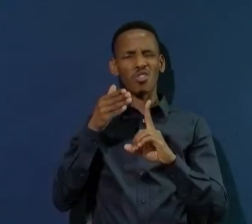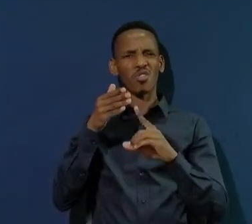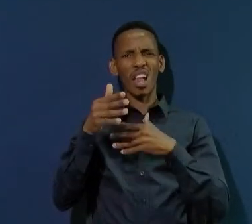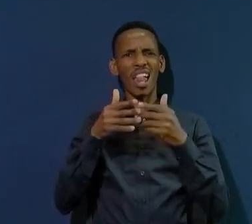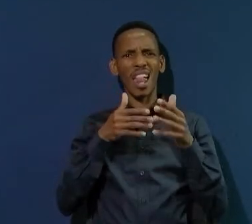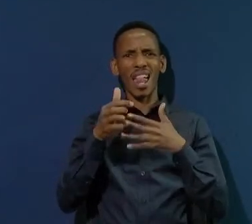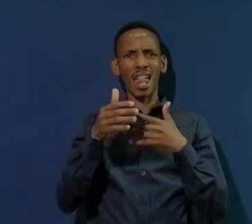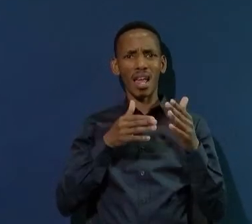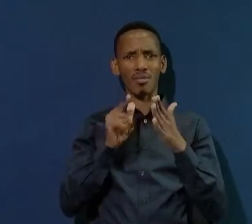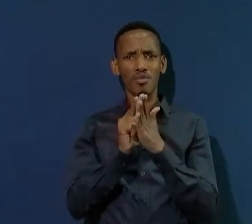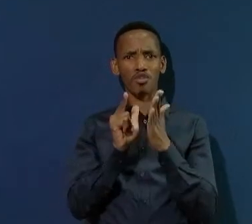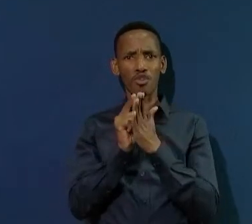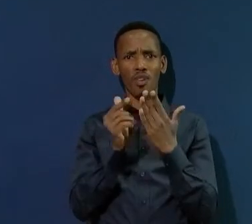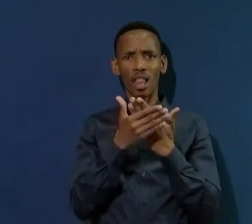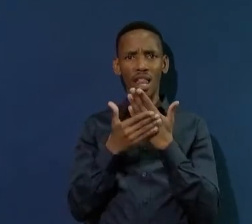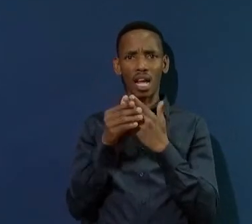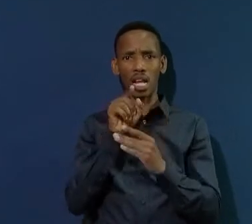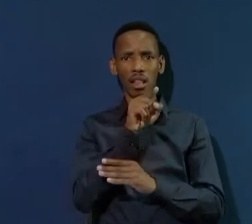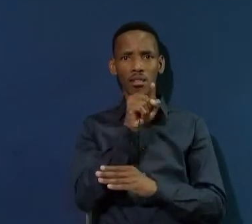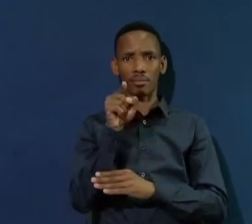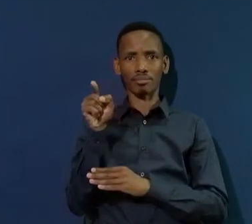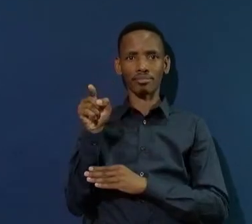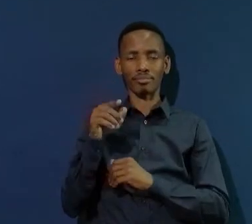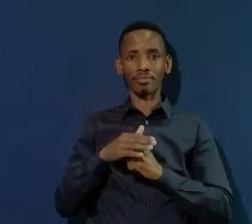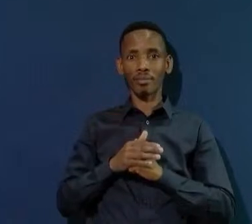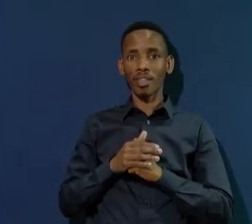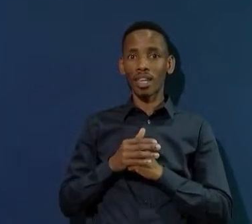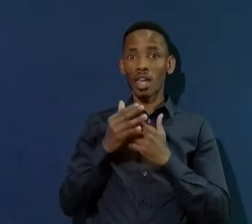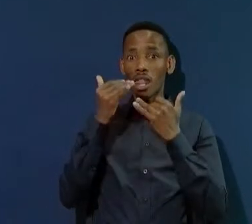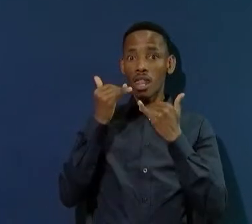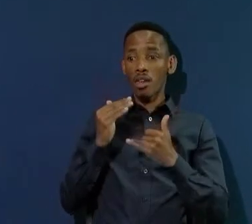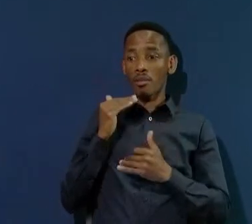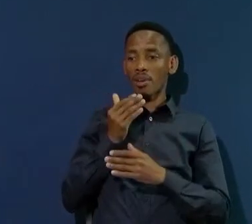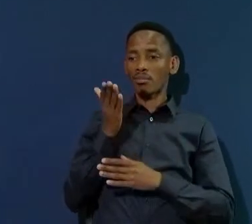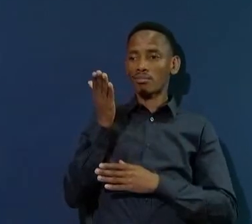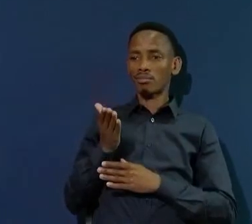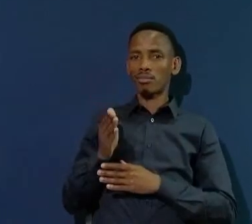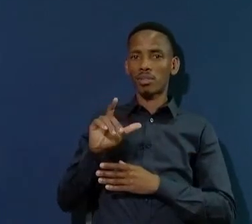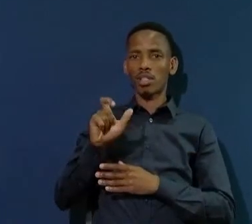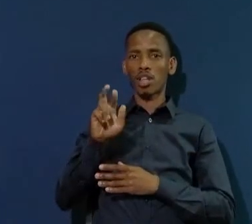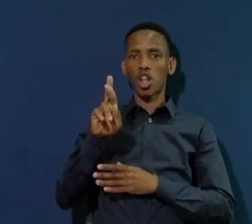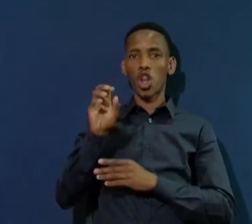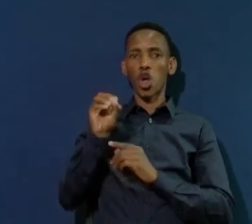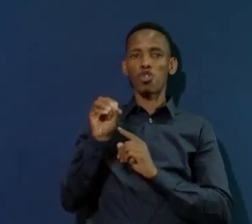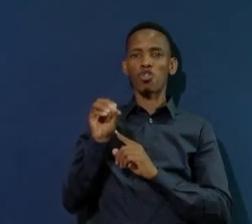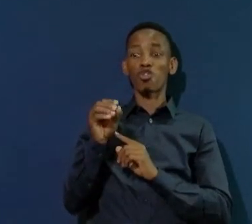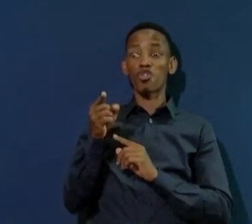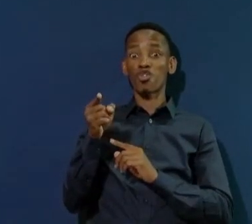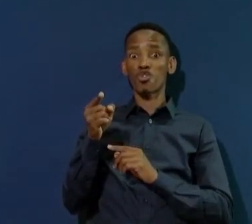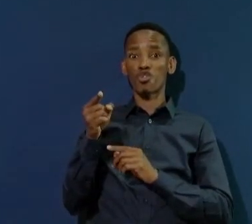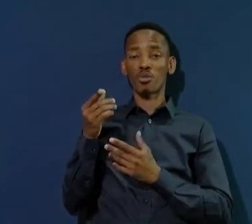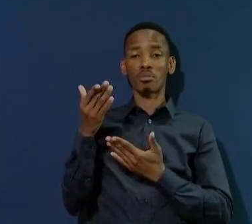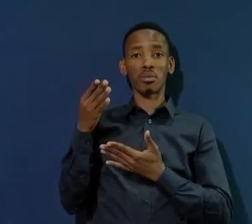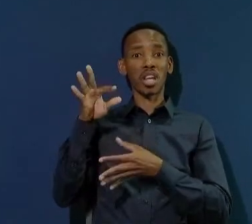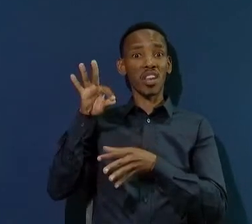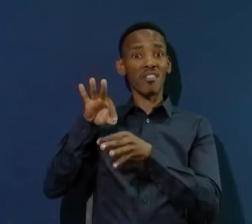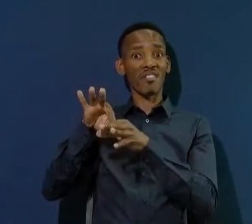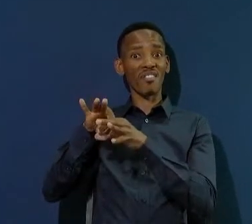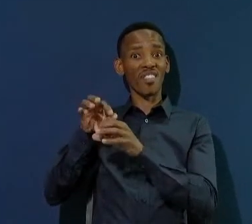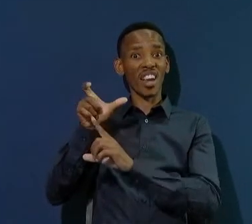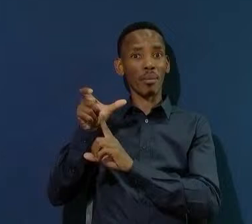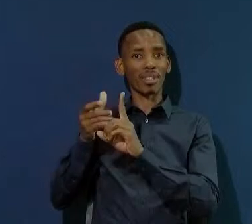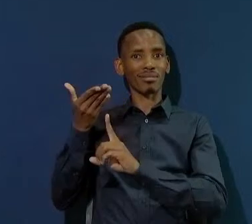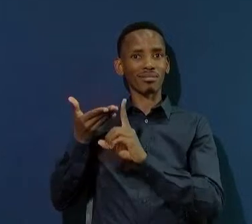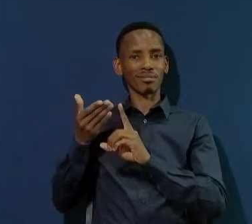Leruo ga re bua ka molao motheo wa lefatshe la Botswana, as a layperson, as a voter, o ka re ga ntse o